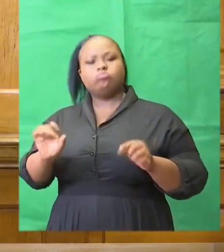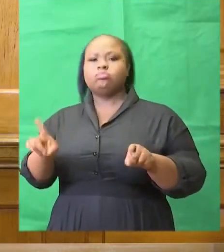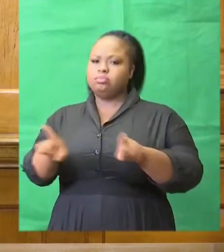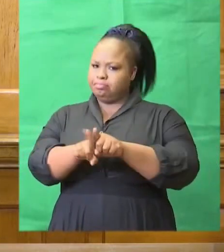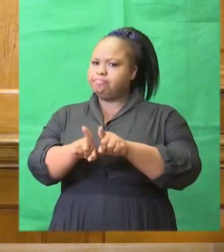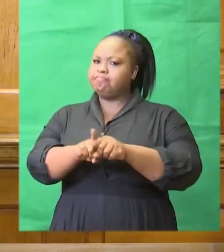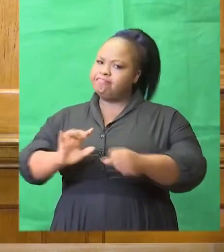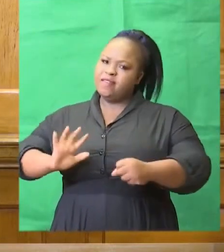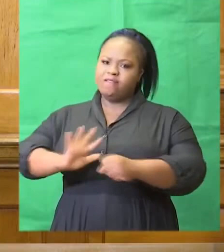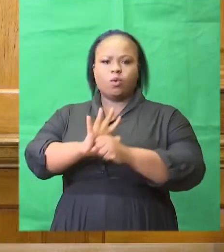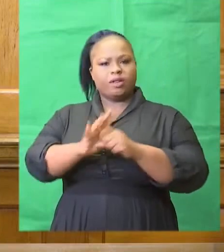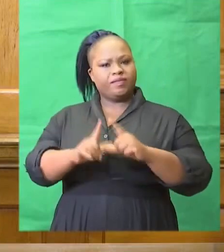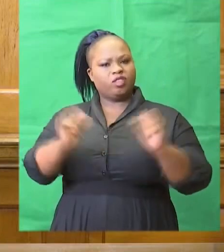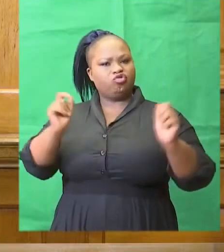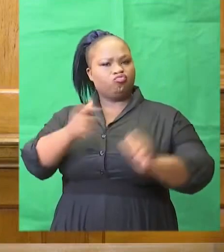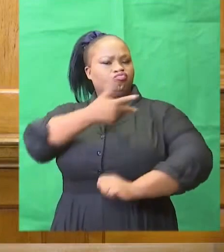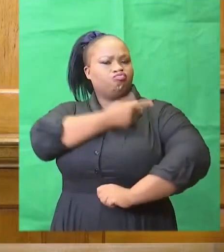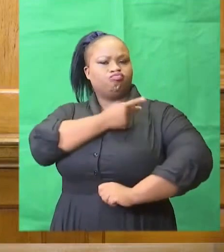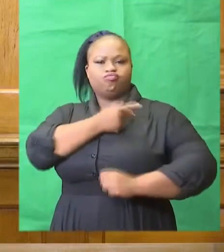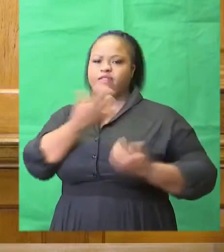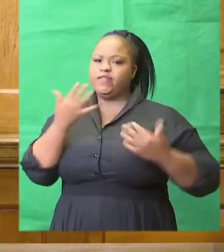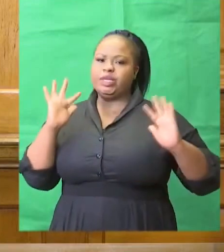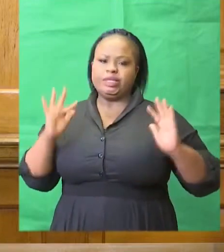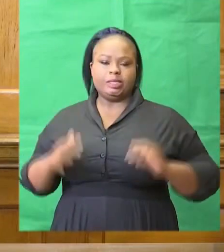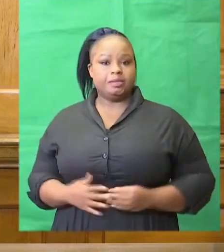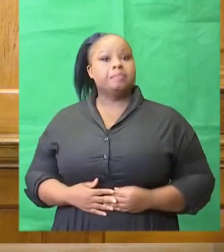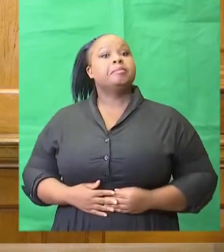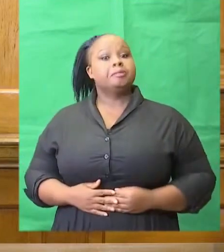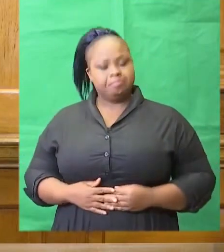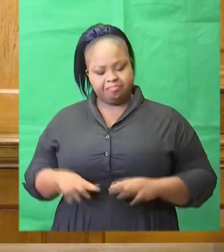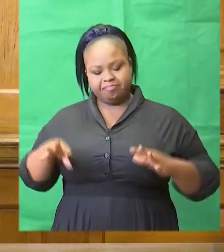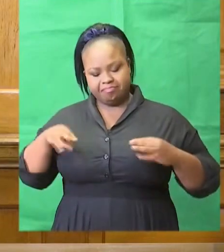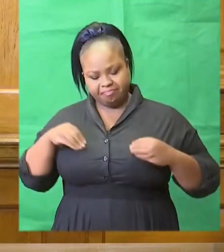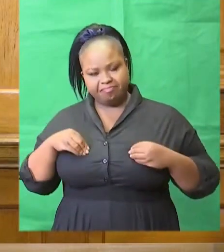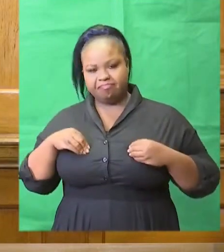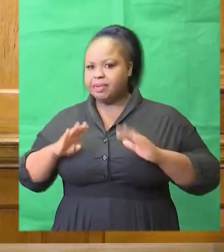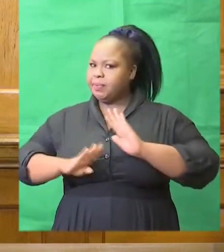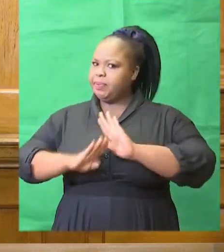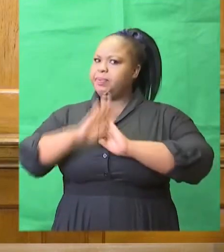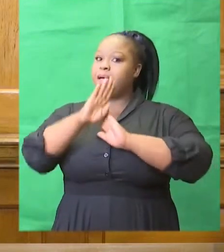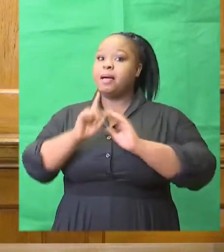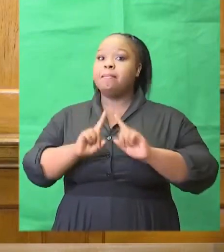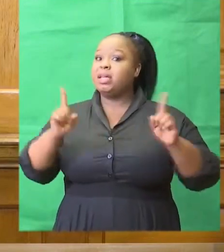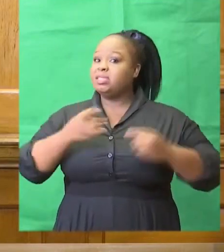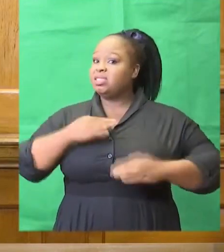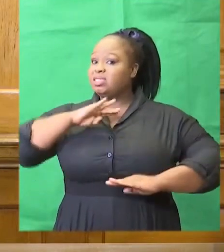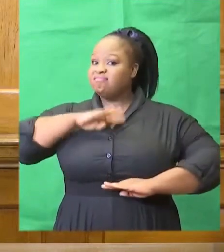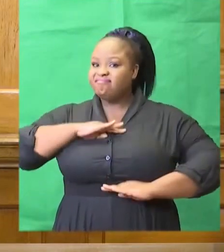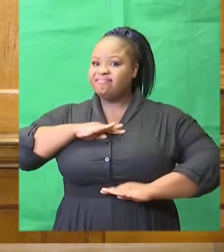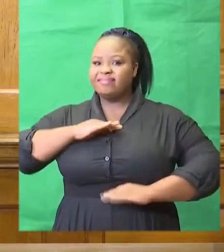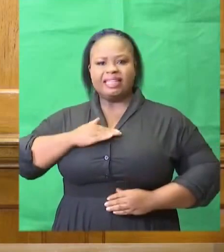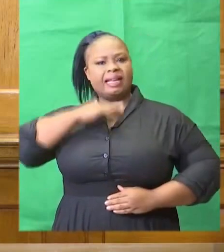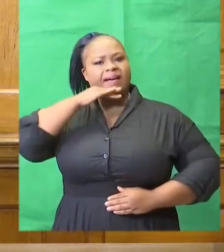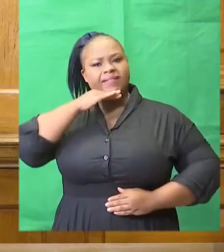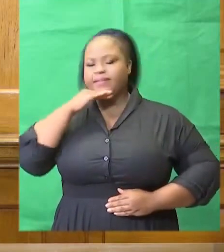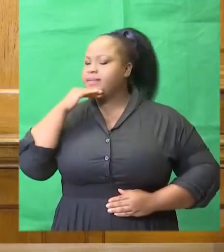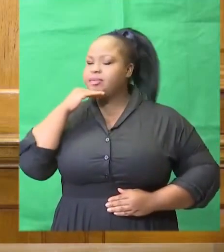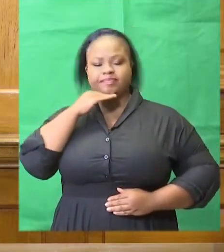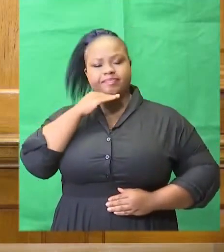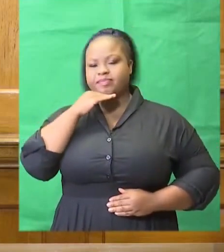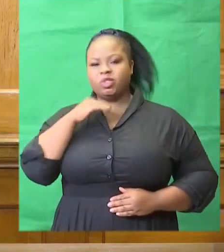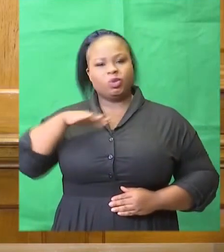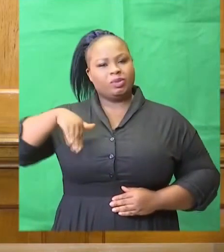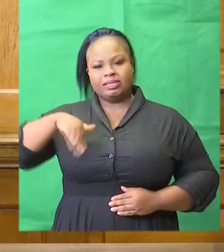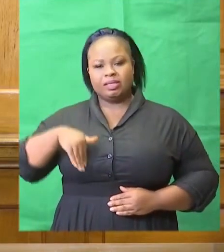vaccinated. While this is welcome progress, it is not enough to enable us to